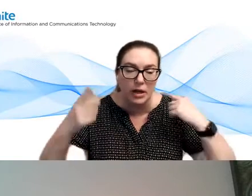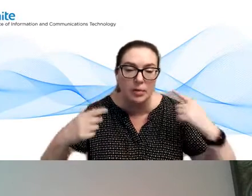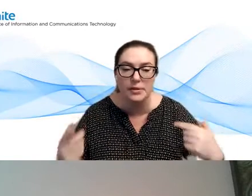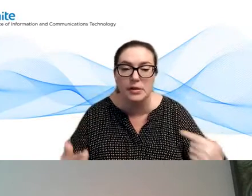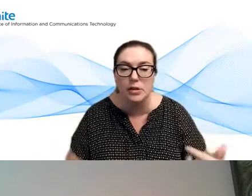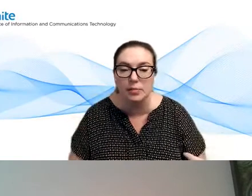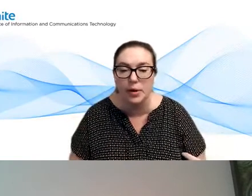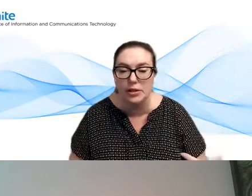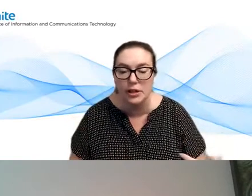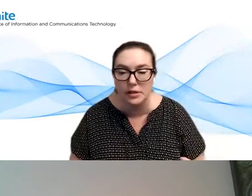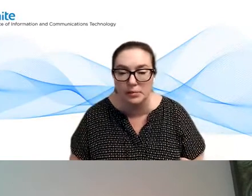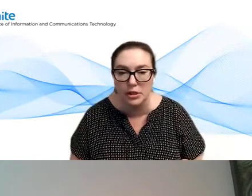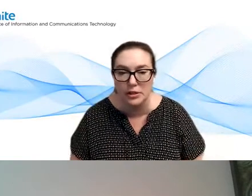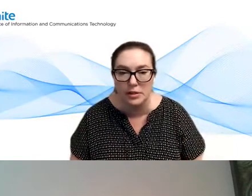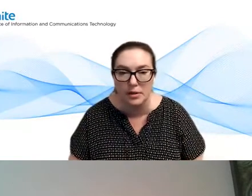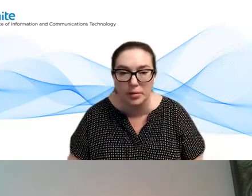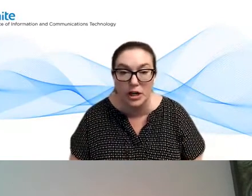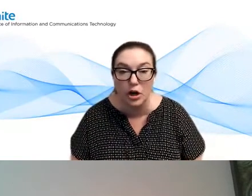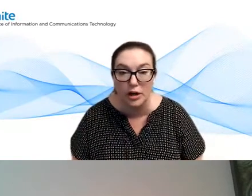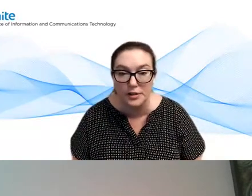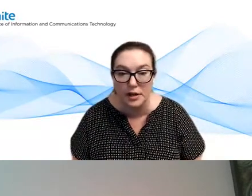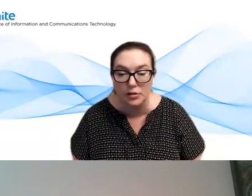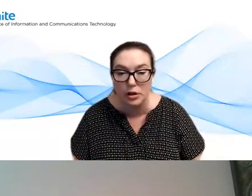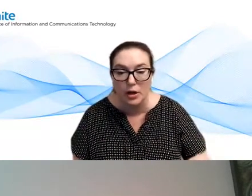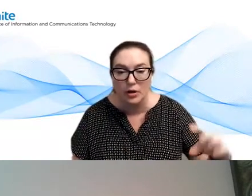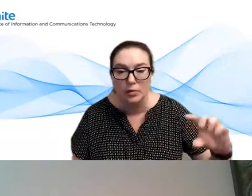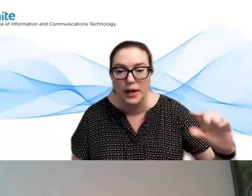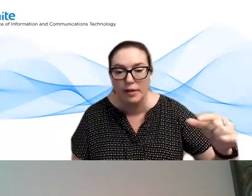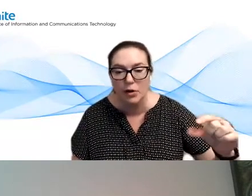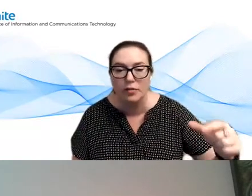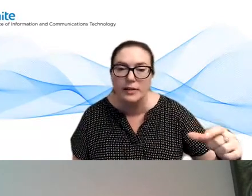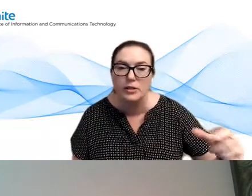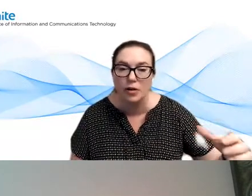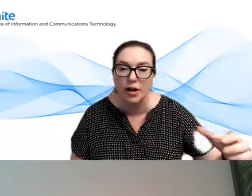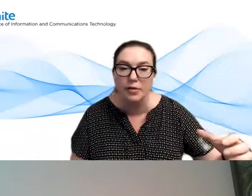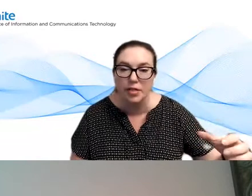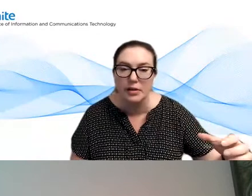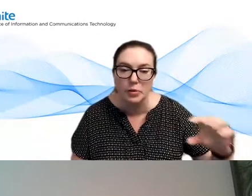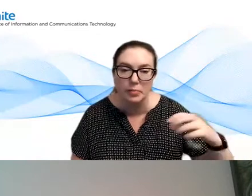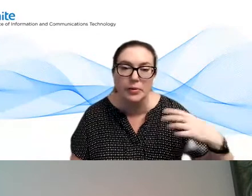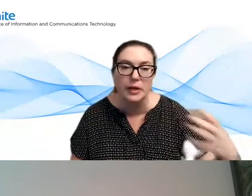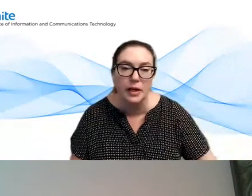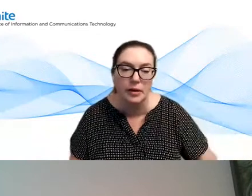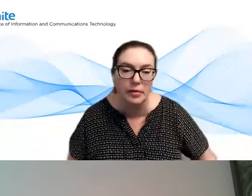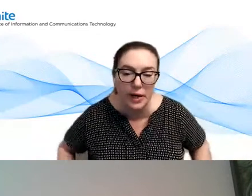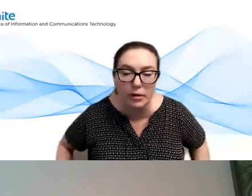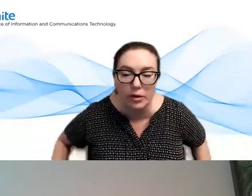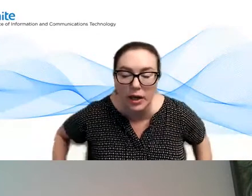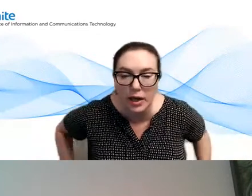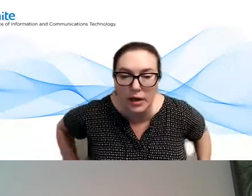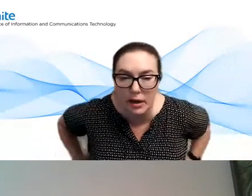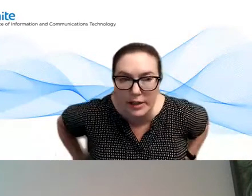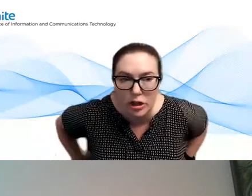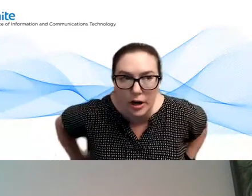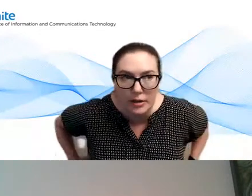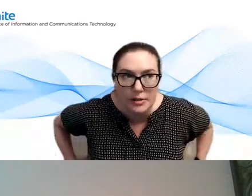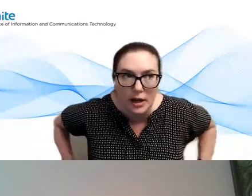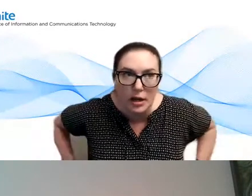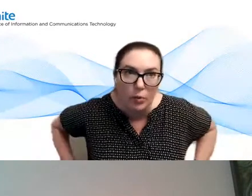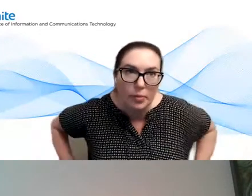into our thinking process on project assumptions and project costing. So we have overheads for other things. We're now looking